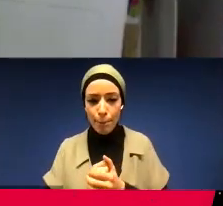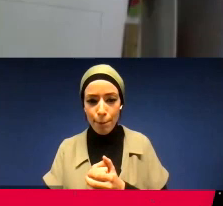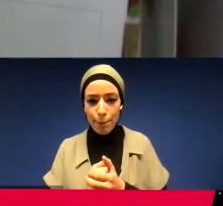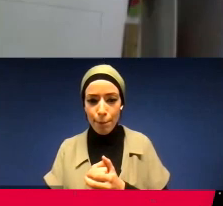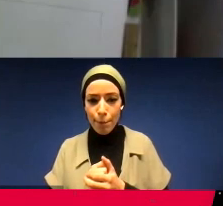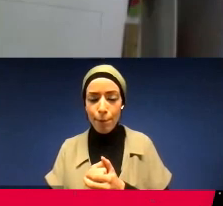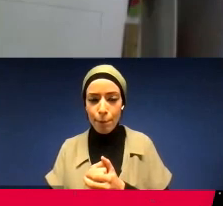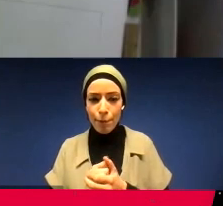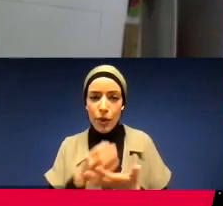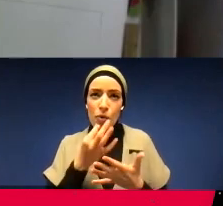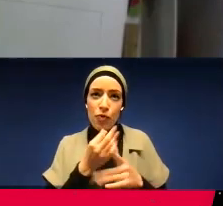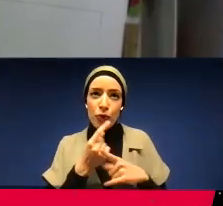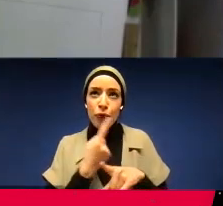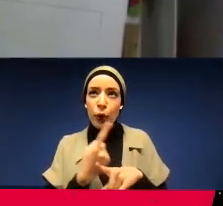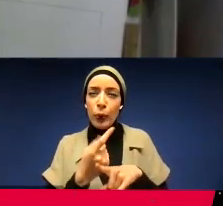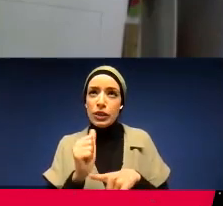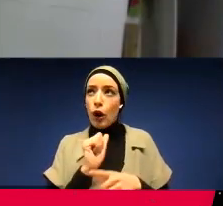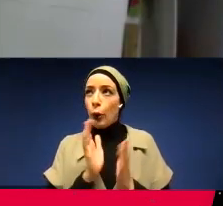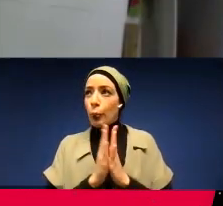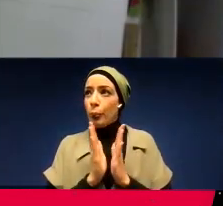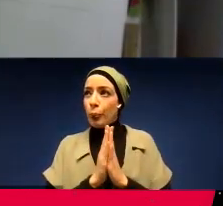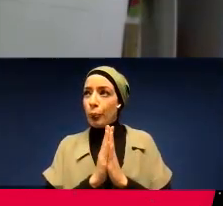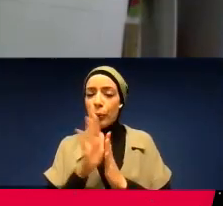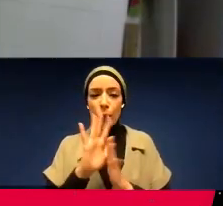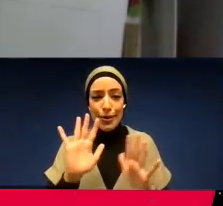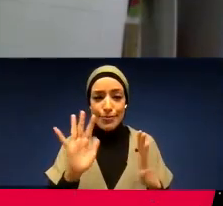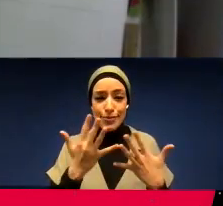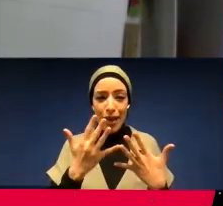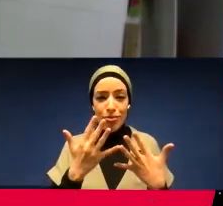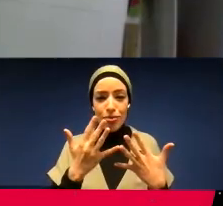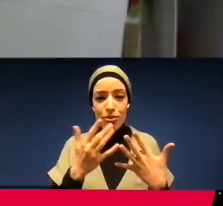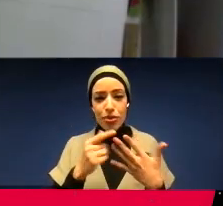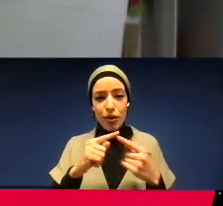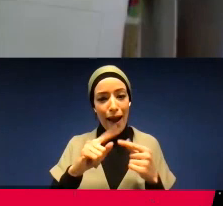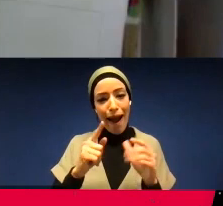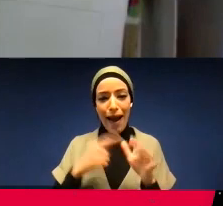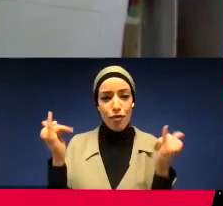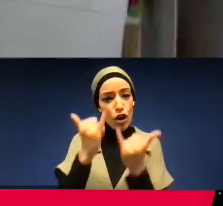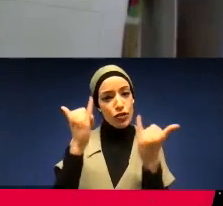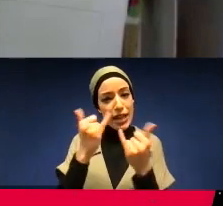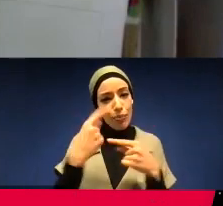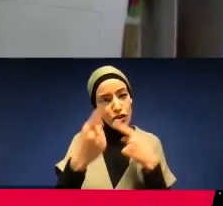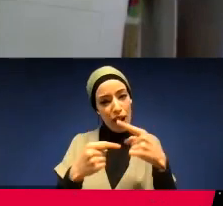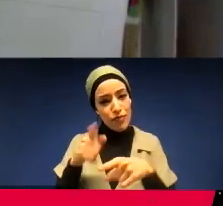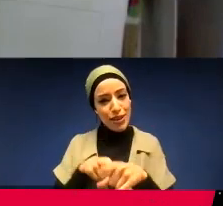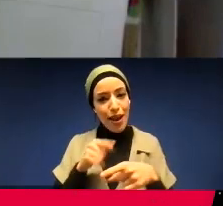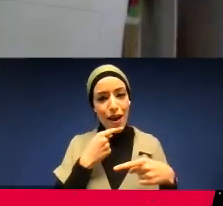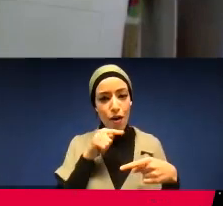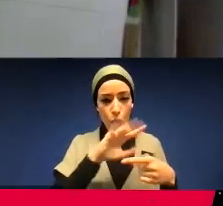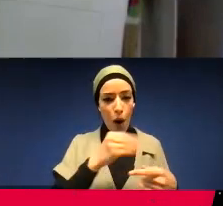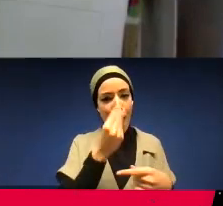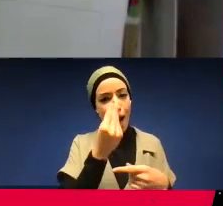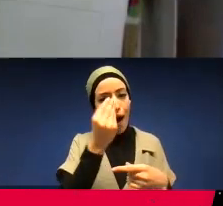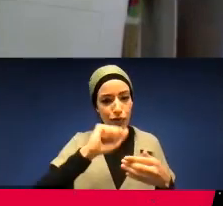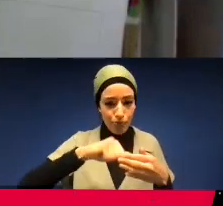weeks ago, and it was during the 10th anniversary of the uprising. The regime this time thought the revolution is